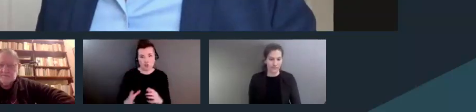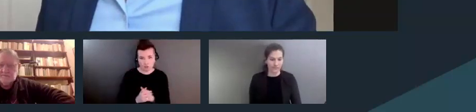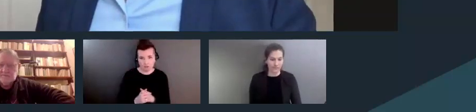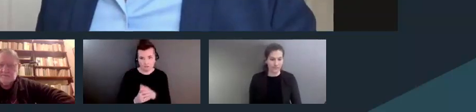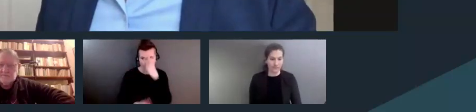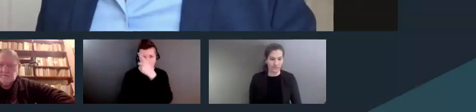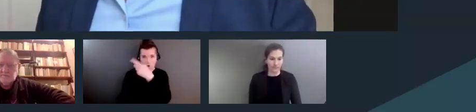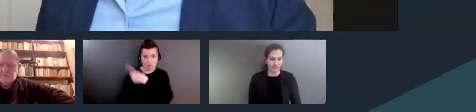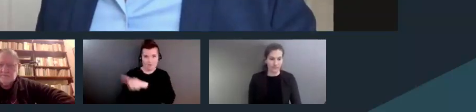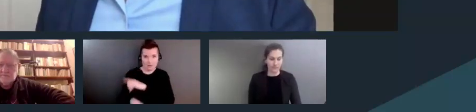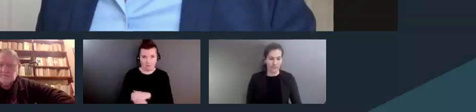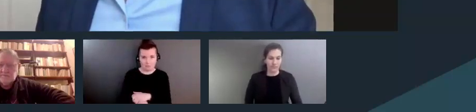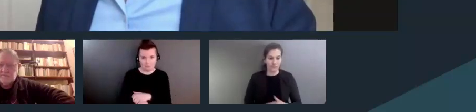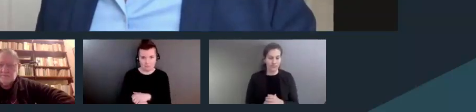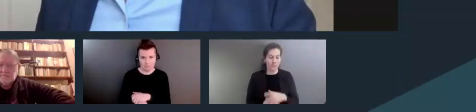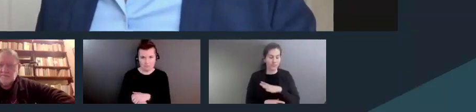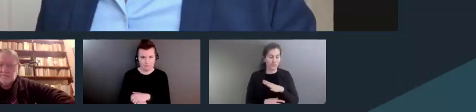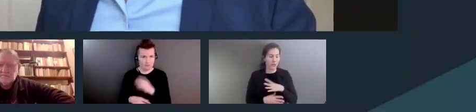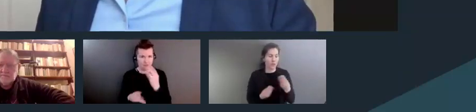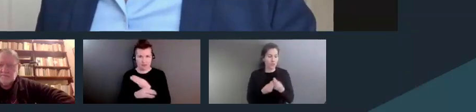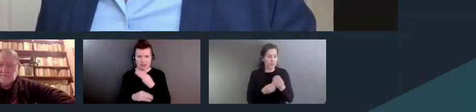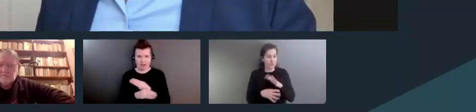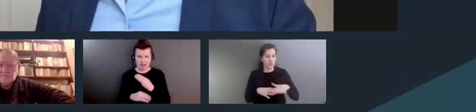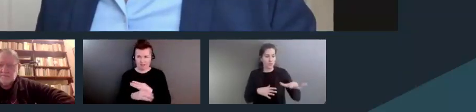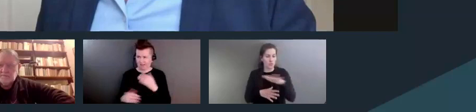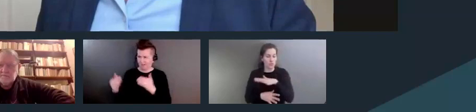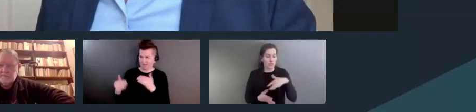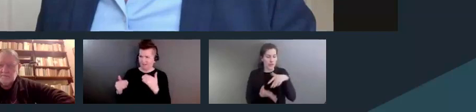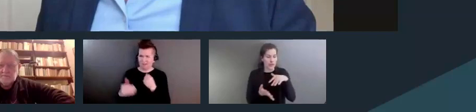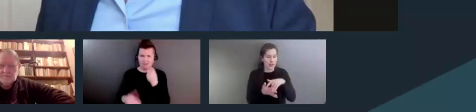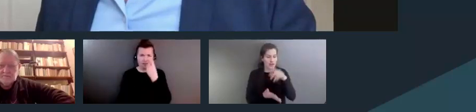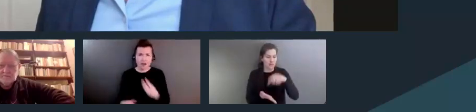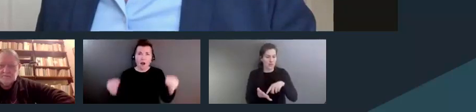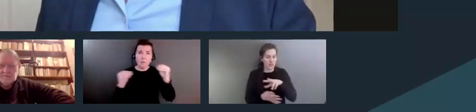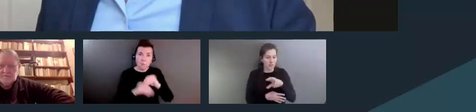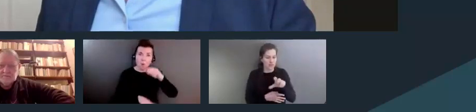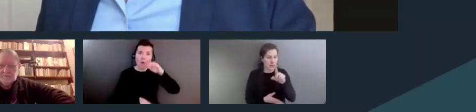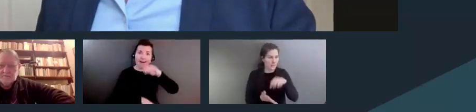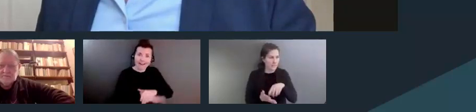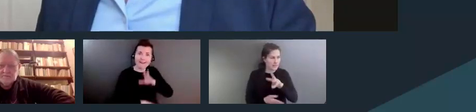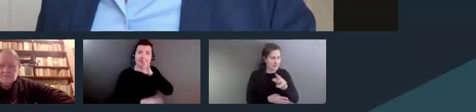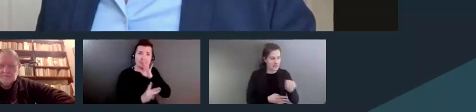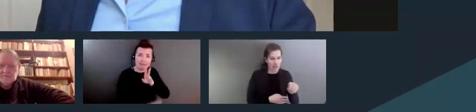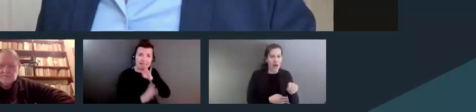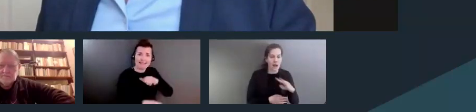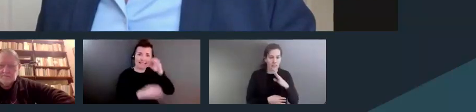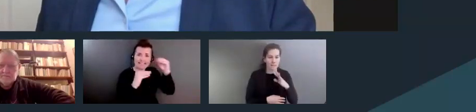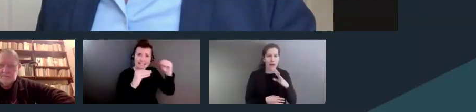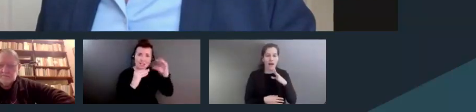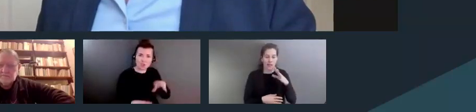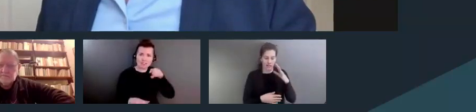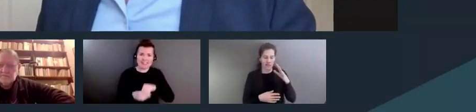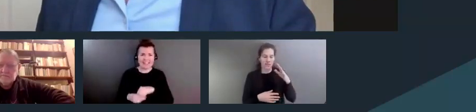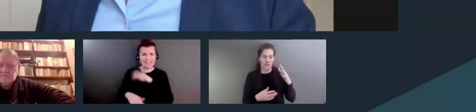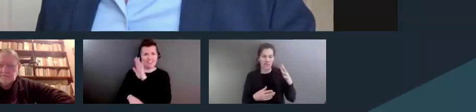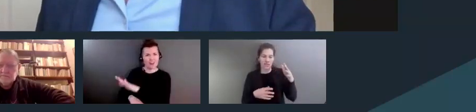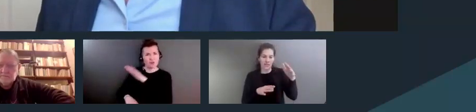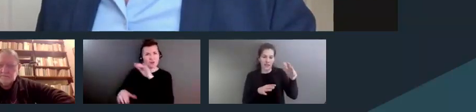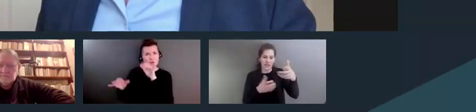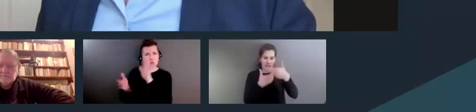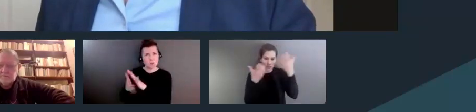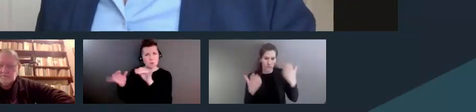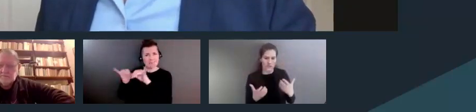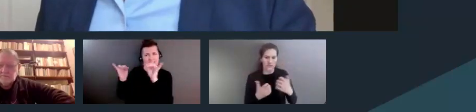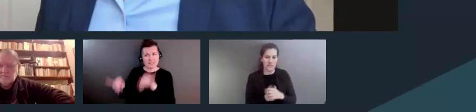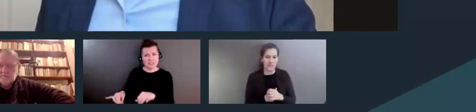together, it means there were actually more English-speaking teachers in the school system in Nunavut than there were English-speaking students.